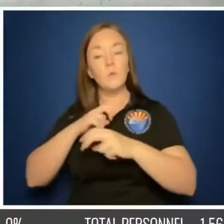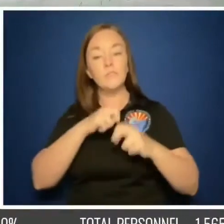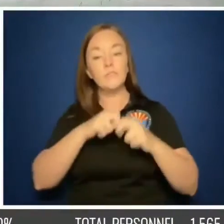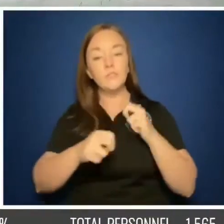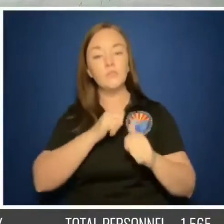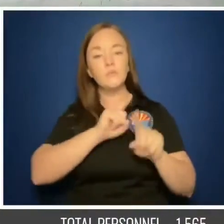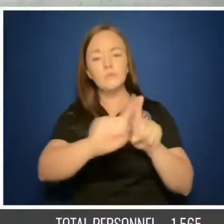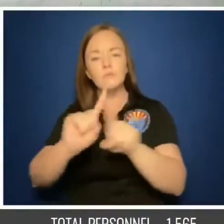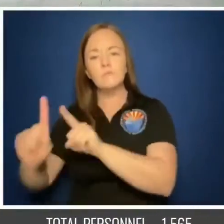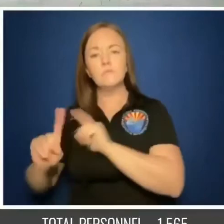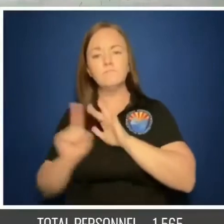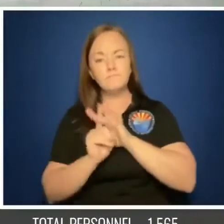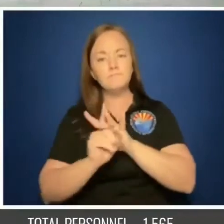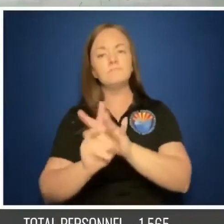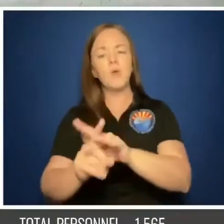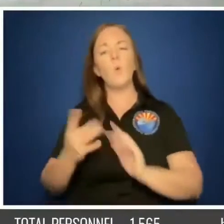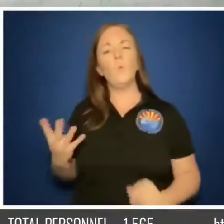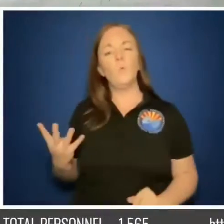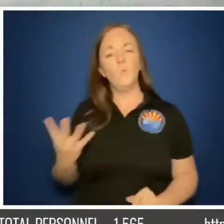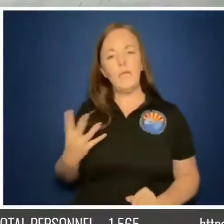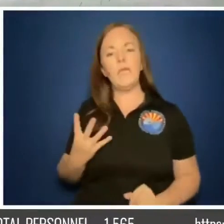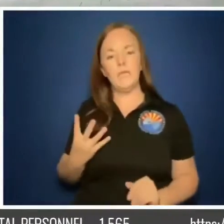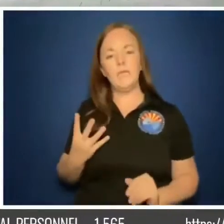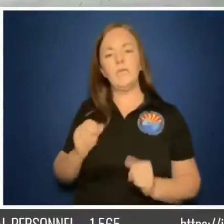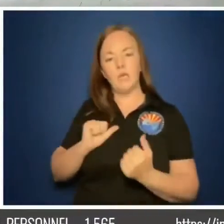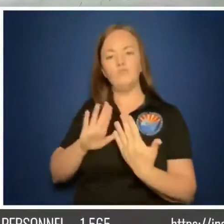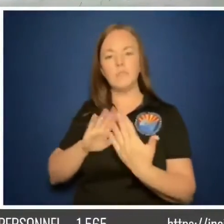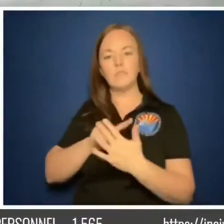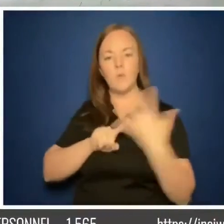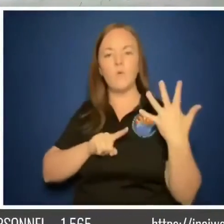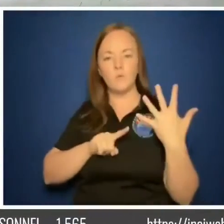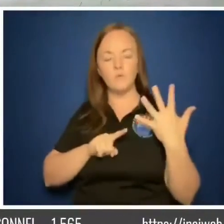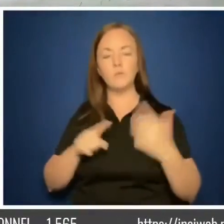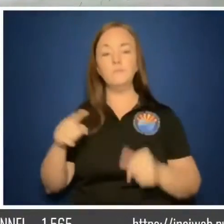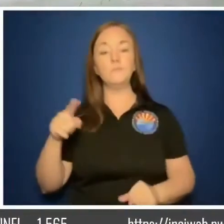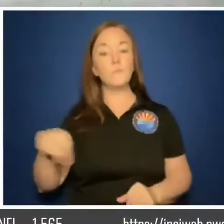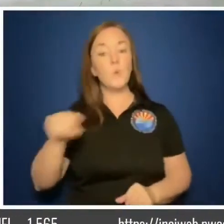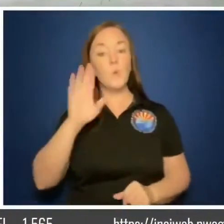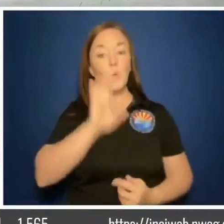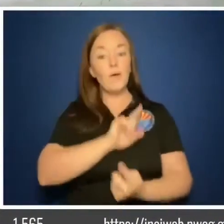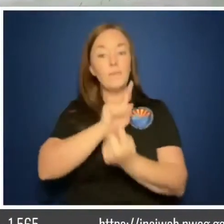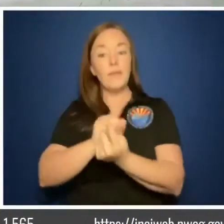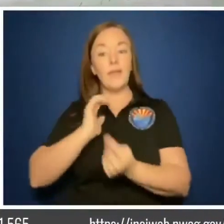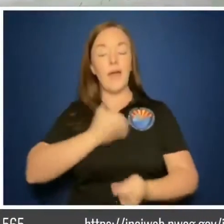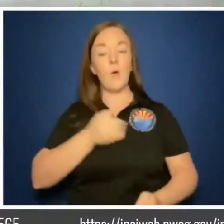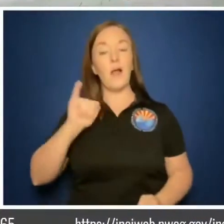that go into a big incident like this. So you're going to get to meet our incident commanders, some of the most